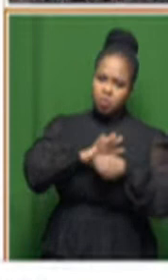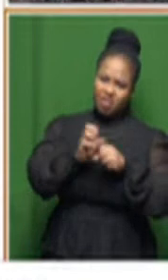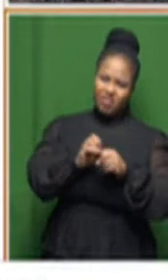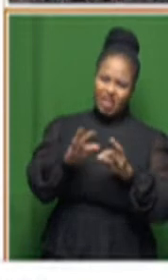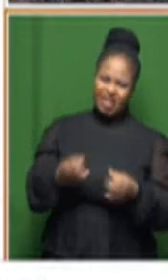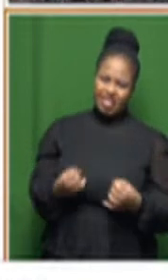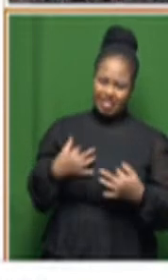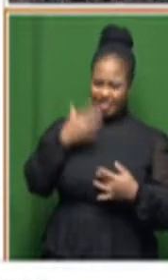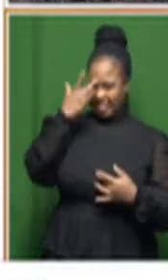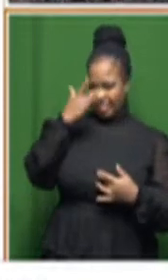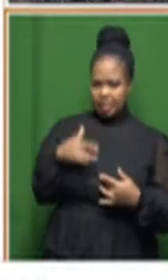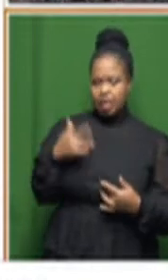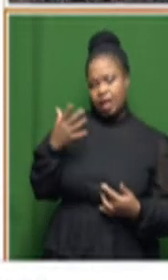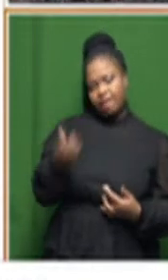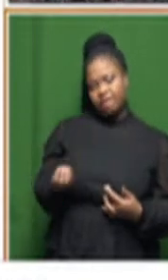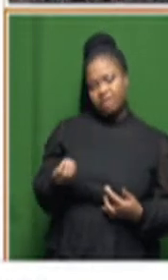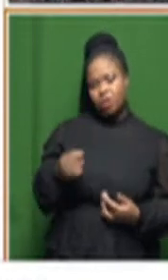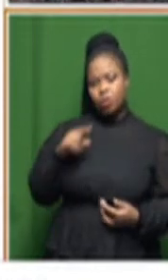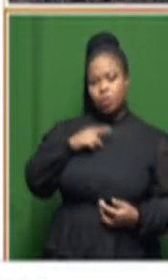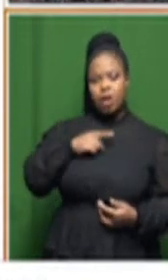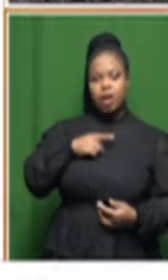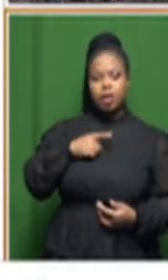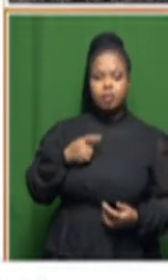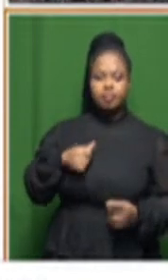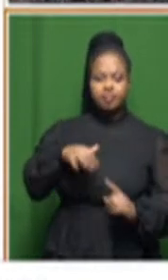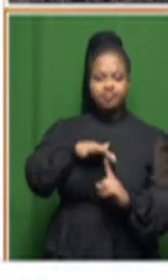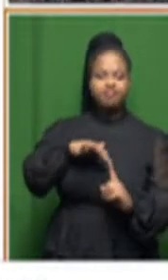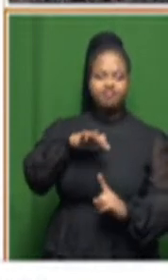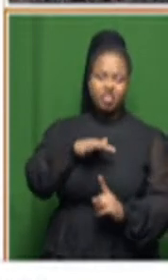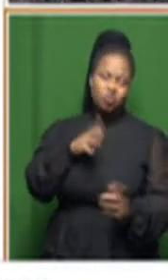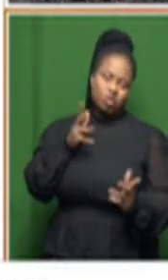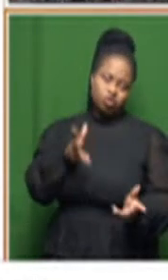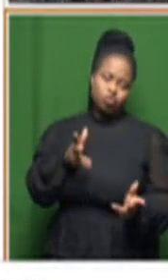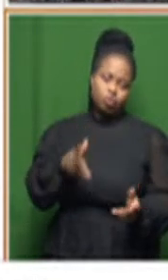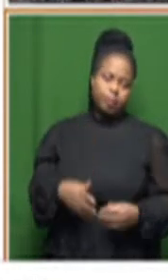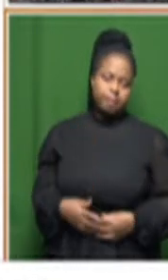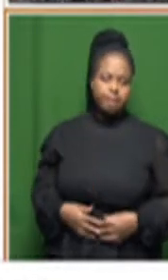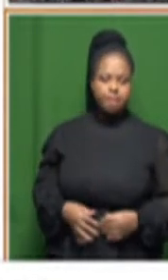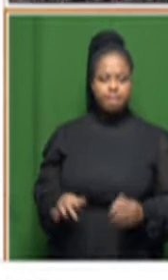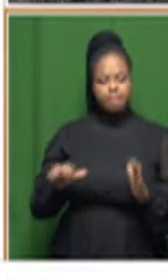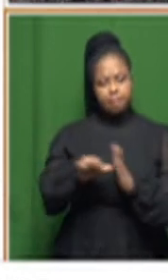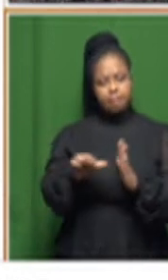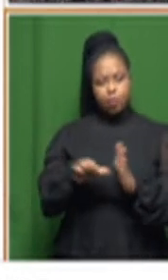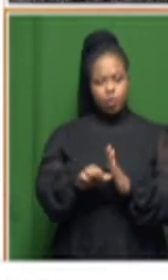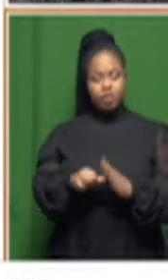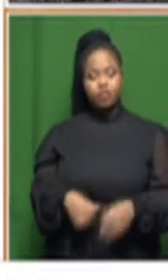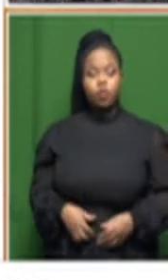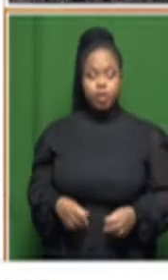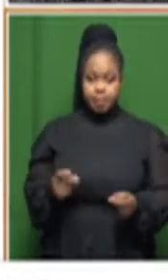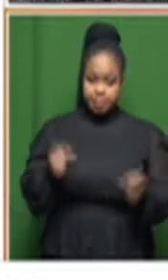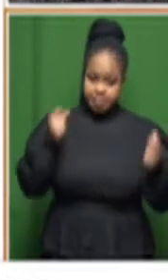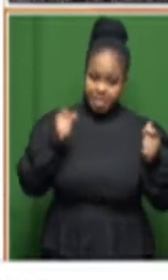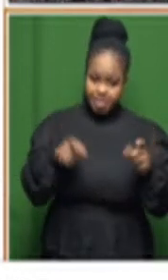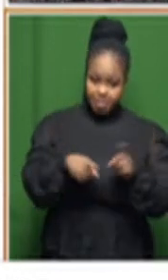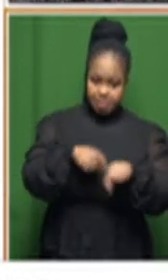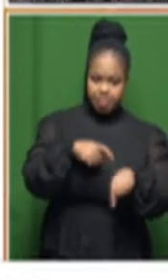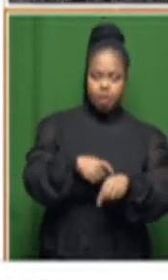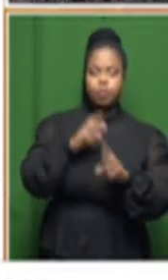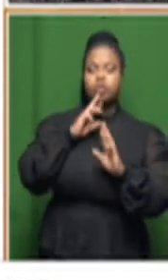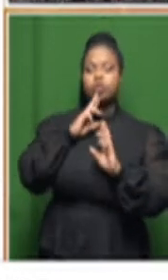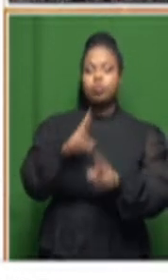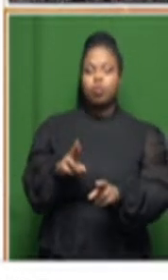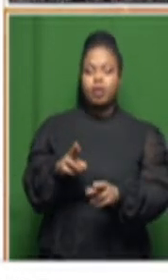infection because of the situation at the moment. So it's very important to immediately report